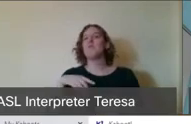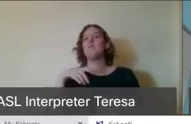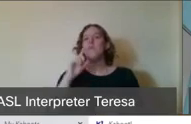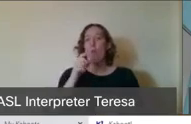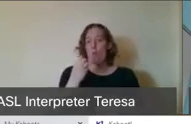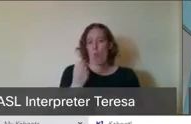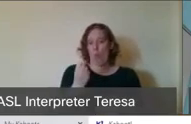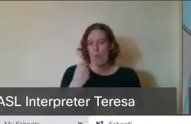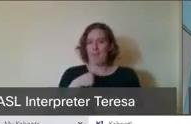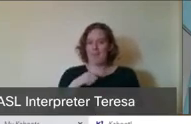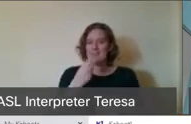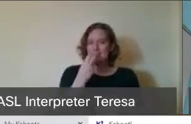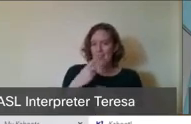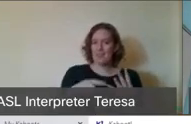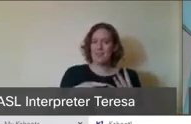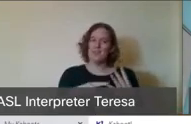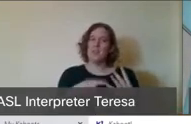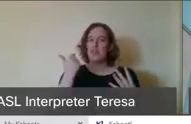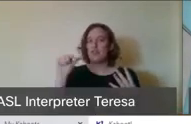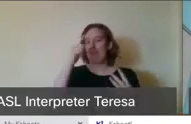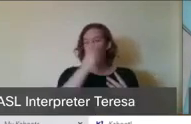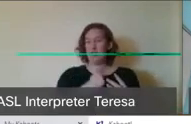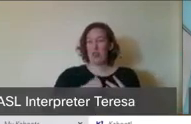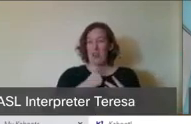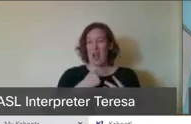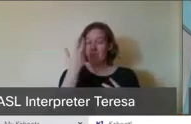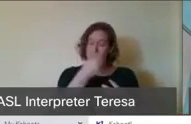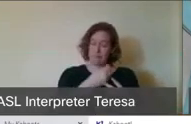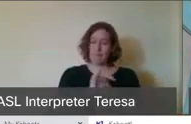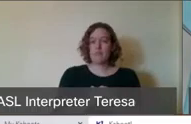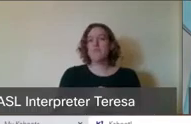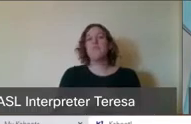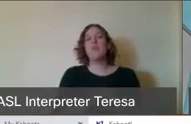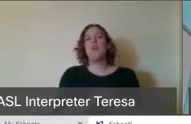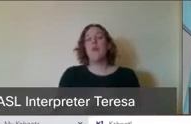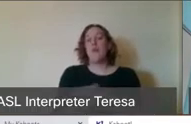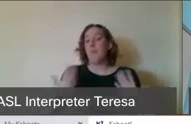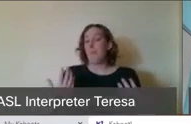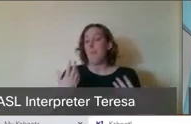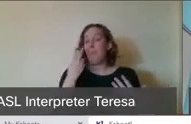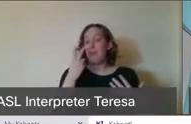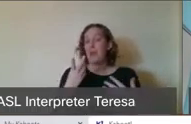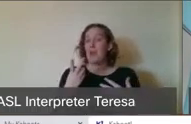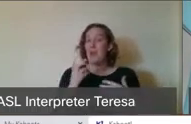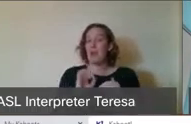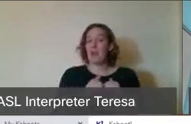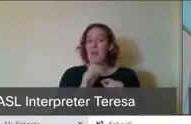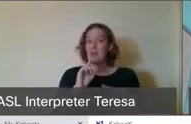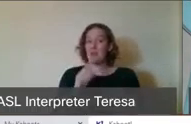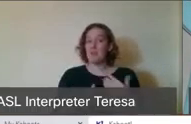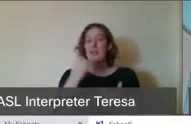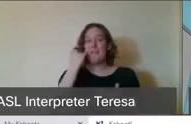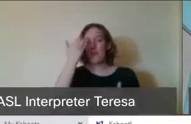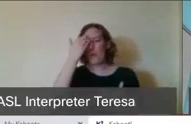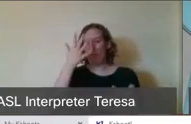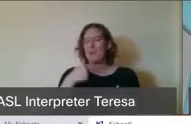then there's a green square for sorry, I fell asleep. So let's see how we're doing with these answers. If you know me, you know which one